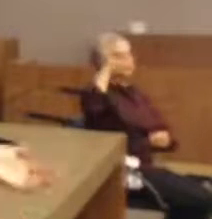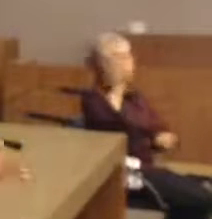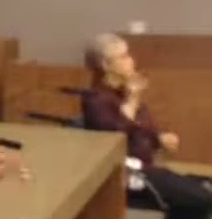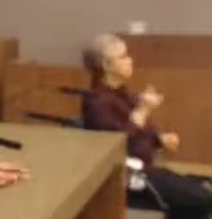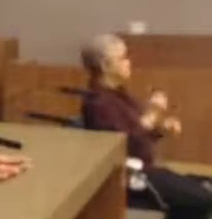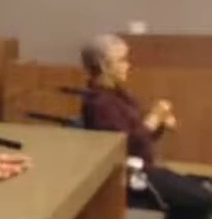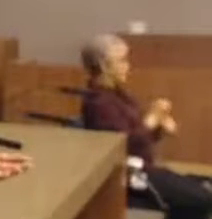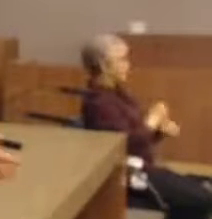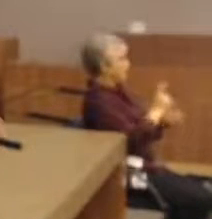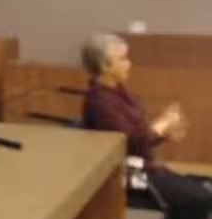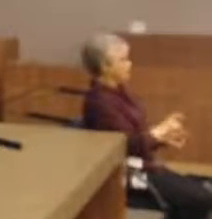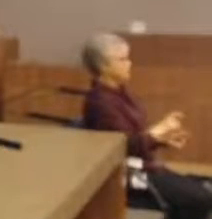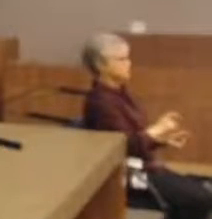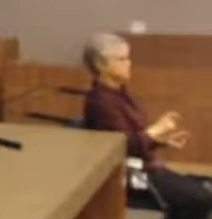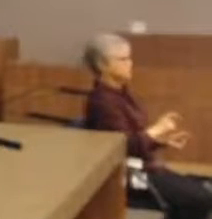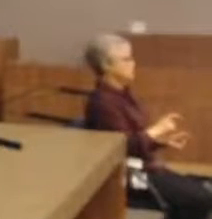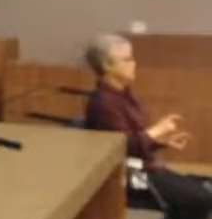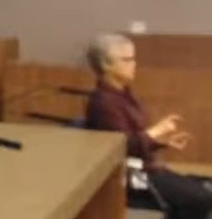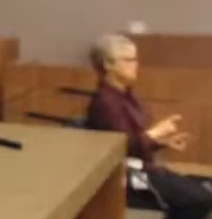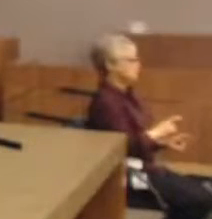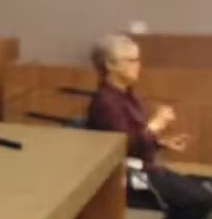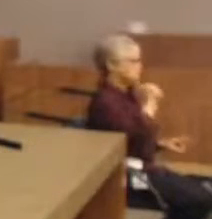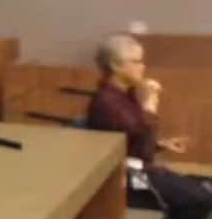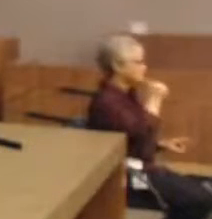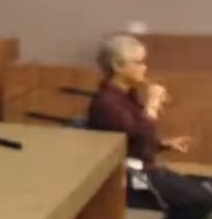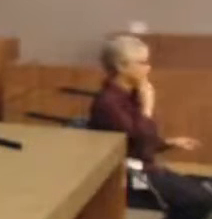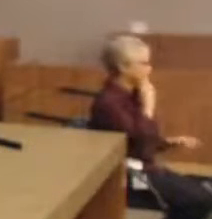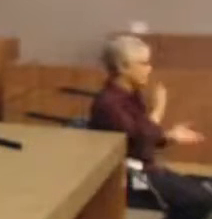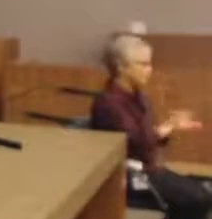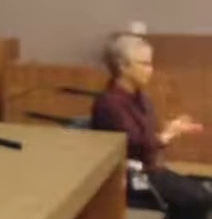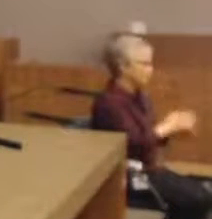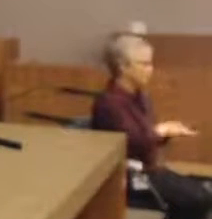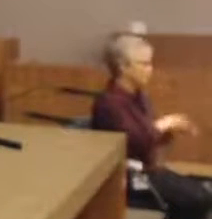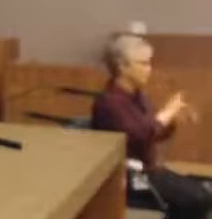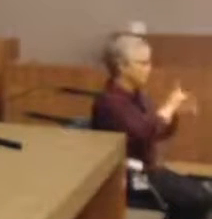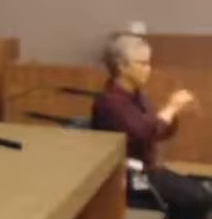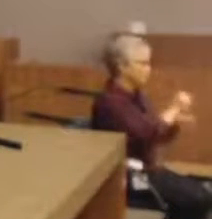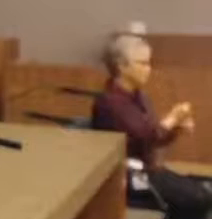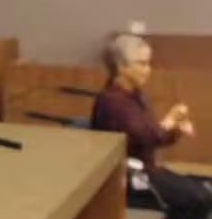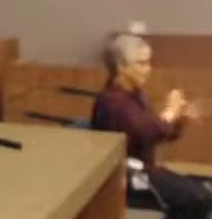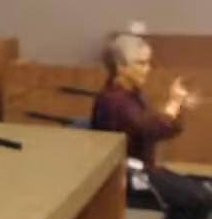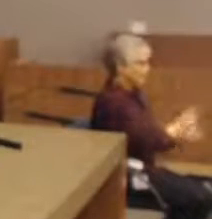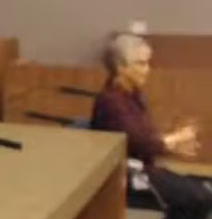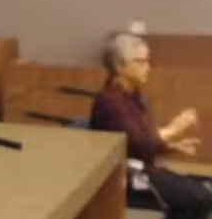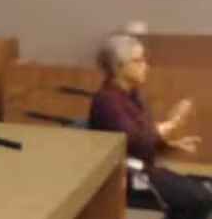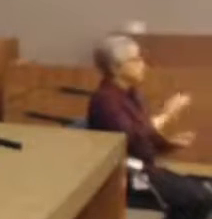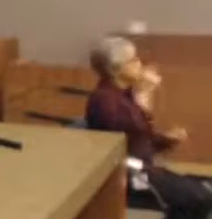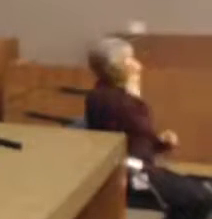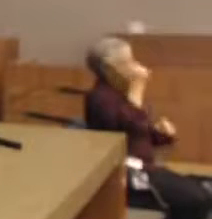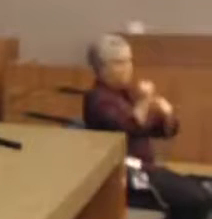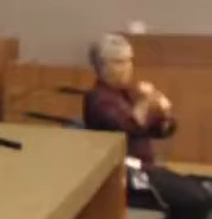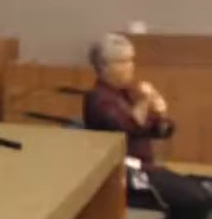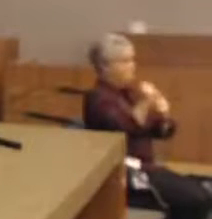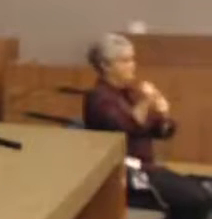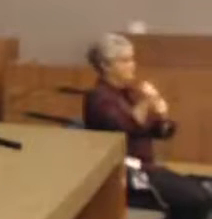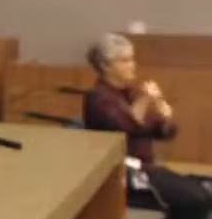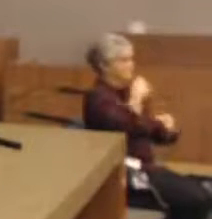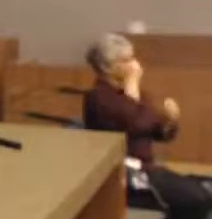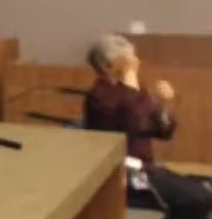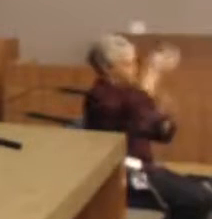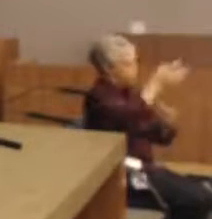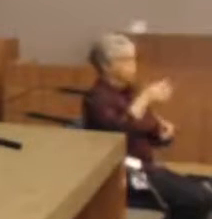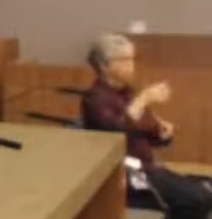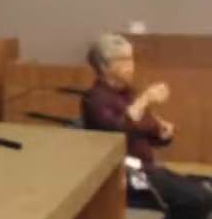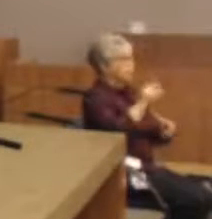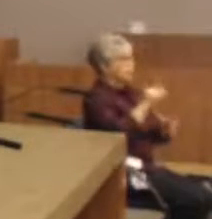on a math exam right now because the amygdala is saying, are you crazy? We're in danger. We should be doing something to get out of here. So that's a very